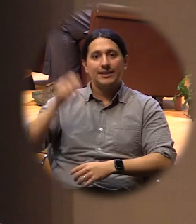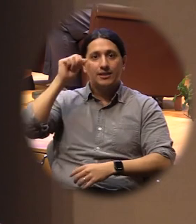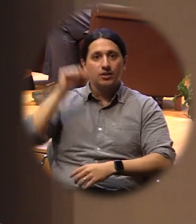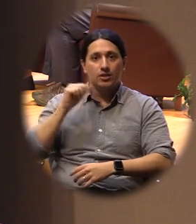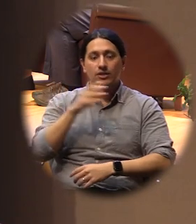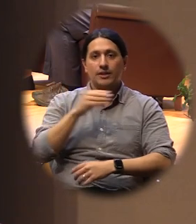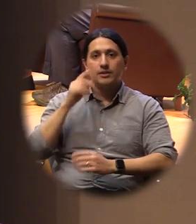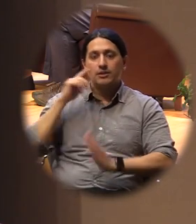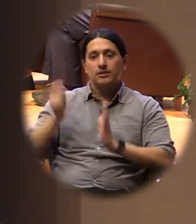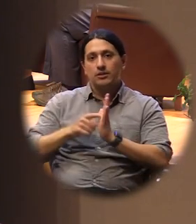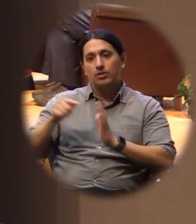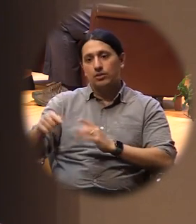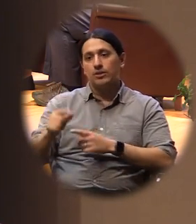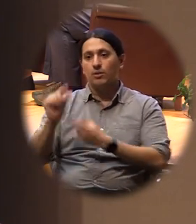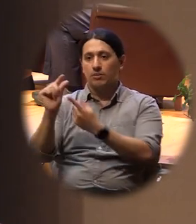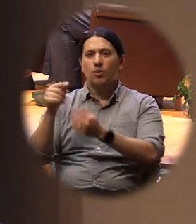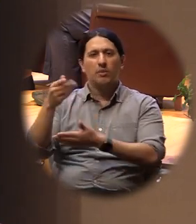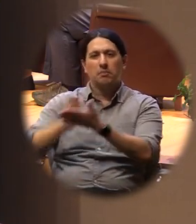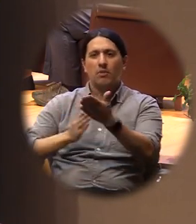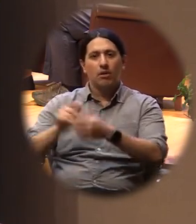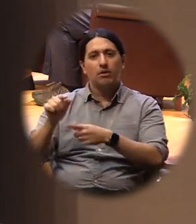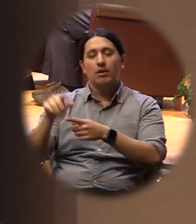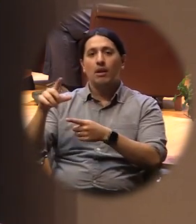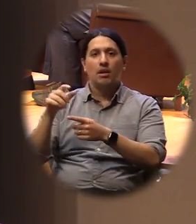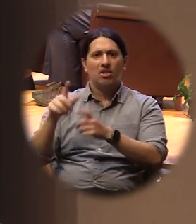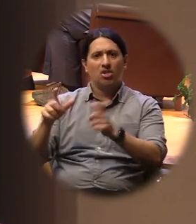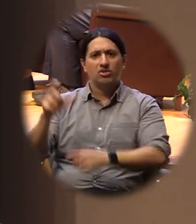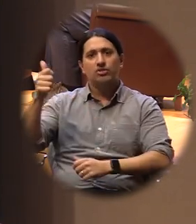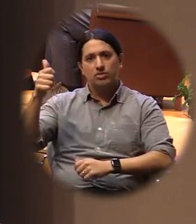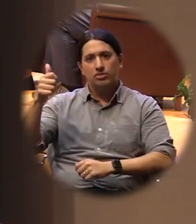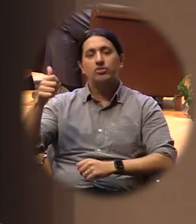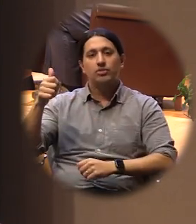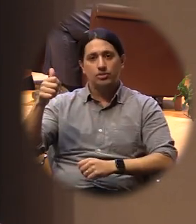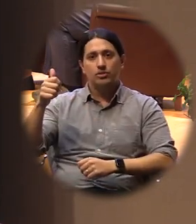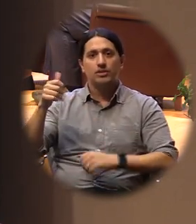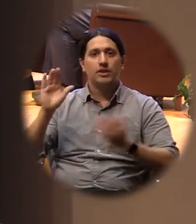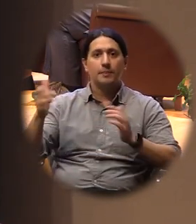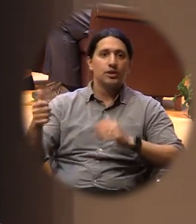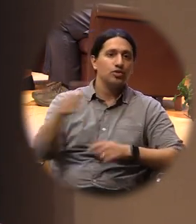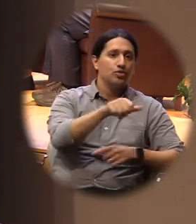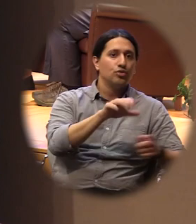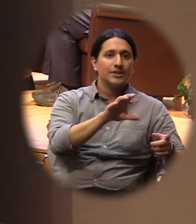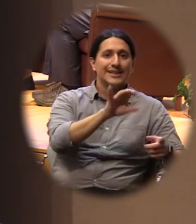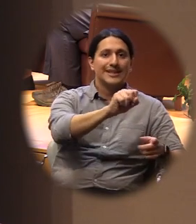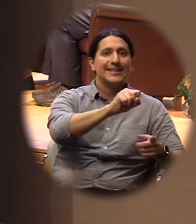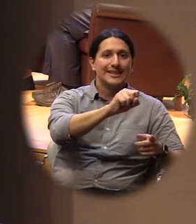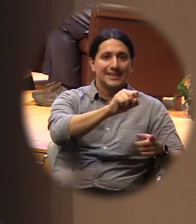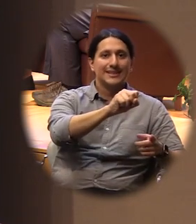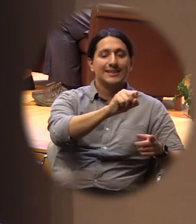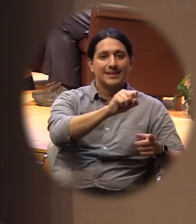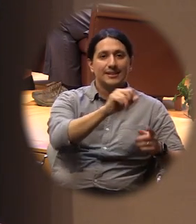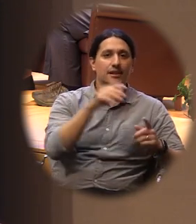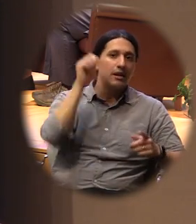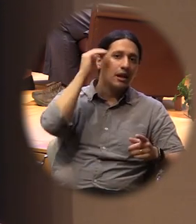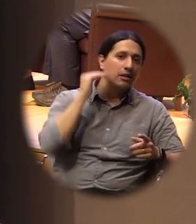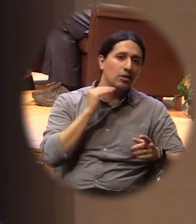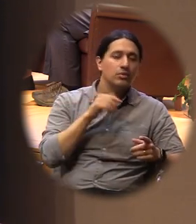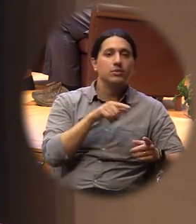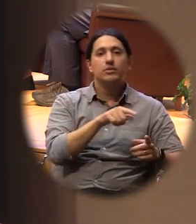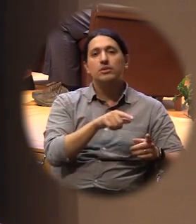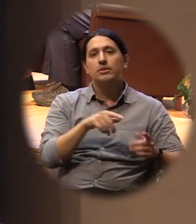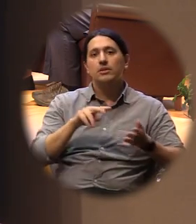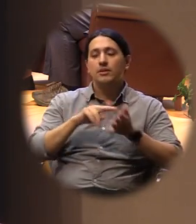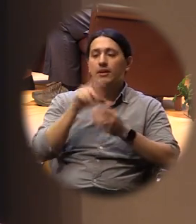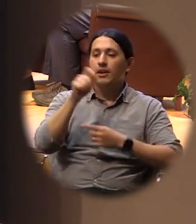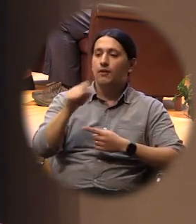adults compared to our control of cis adults. Therefore, we think that area